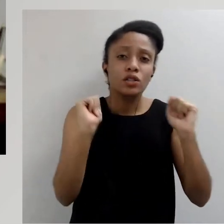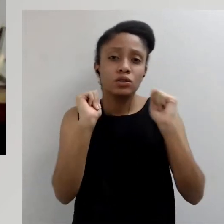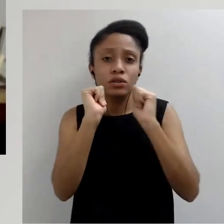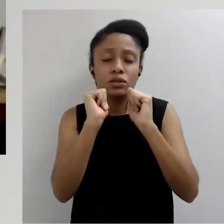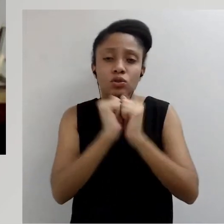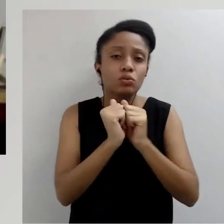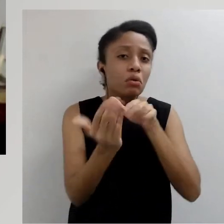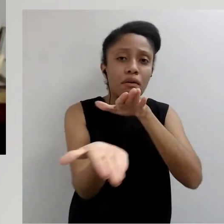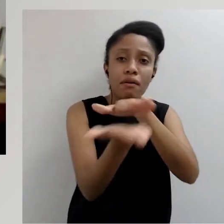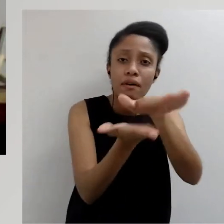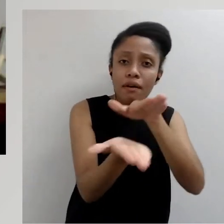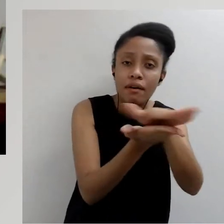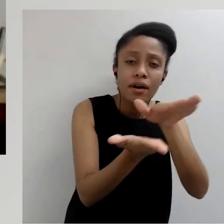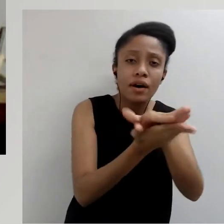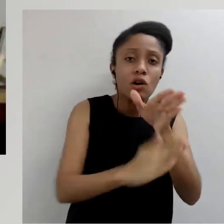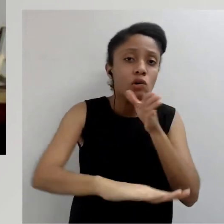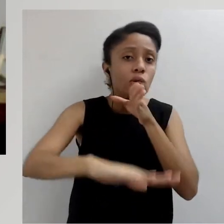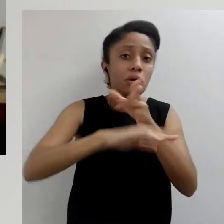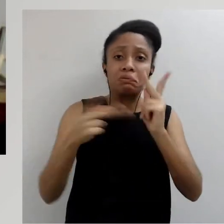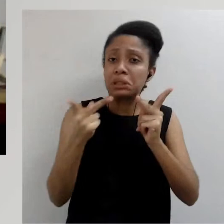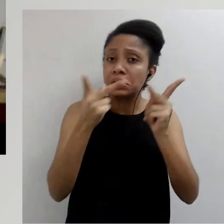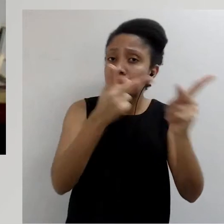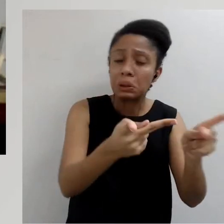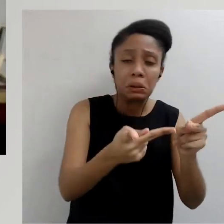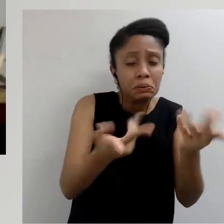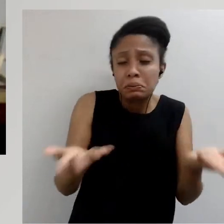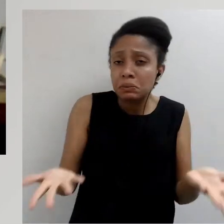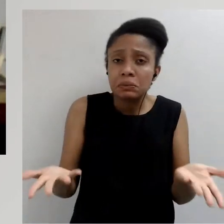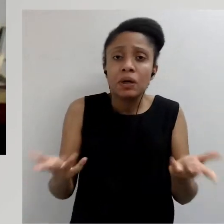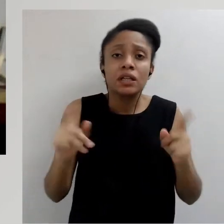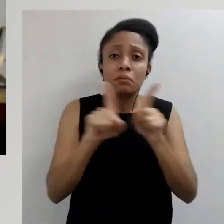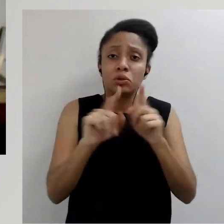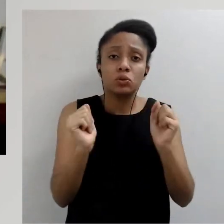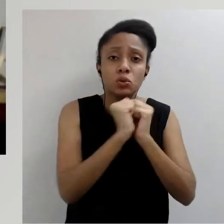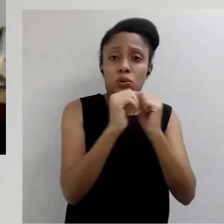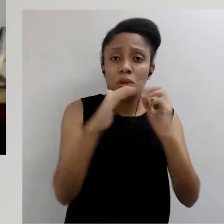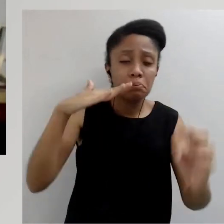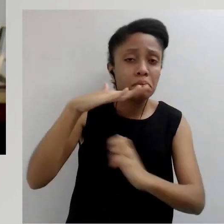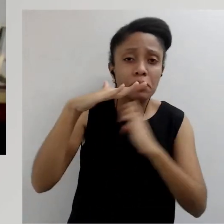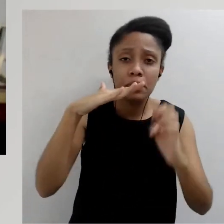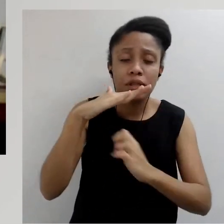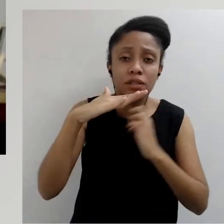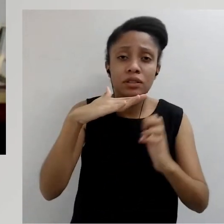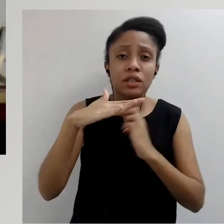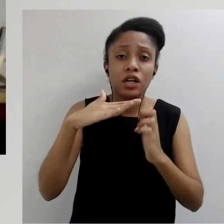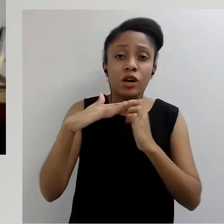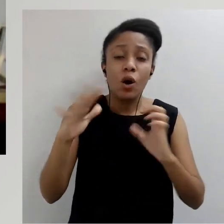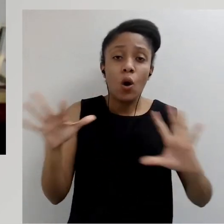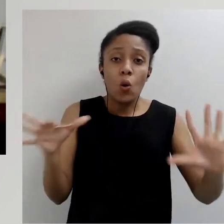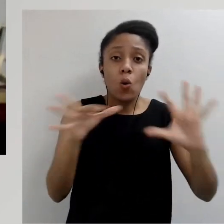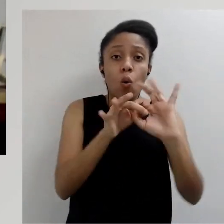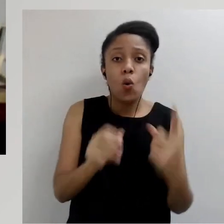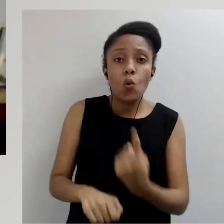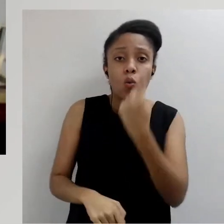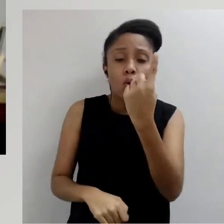had with your company. So we are